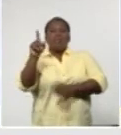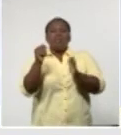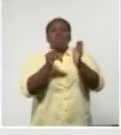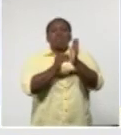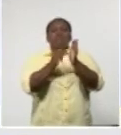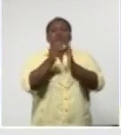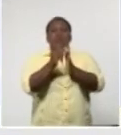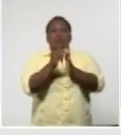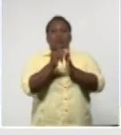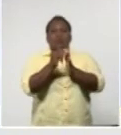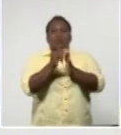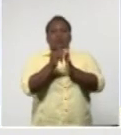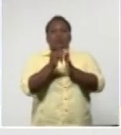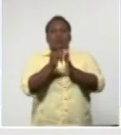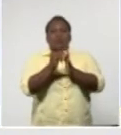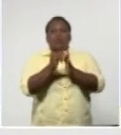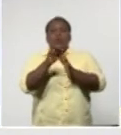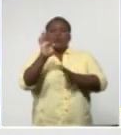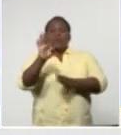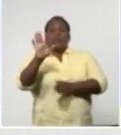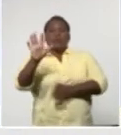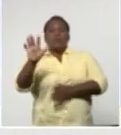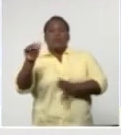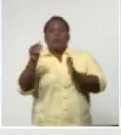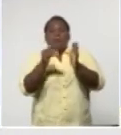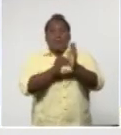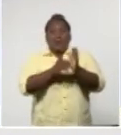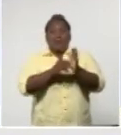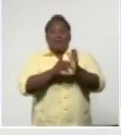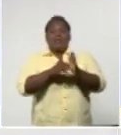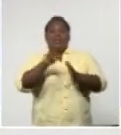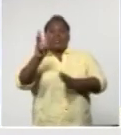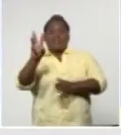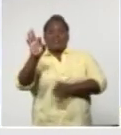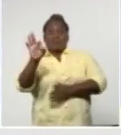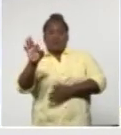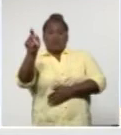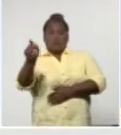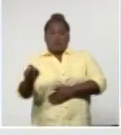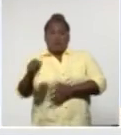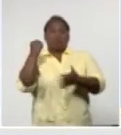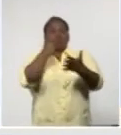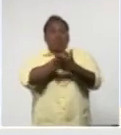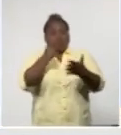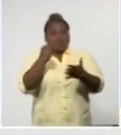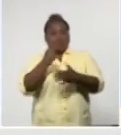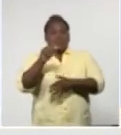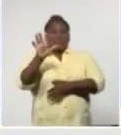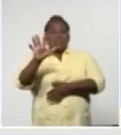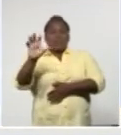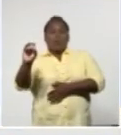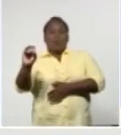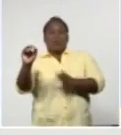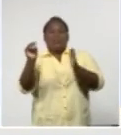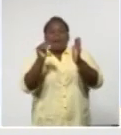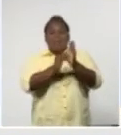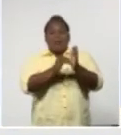119,975 deaths, the highest number in the world by country. Brazil follows with more than 1 million,